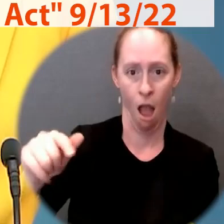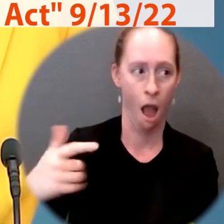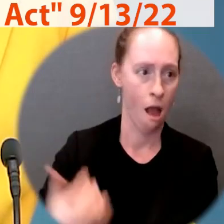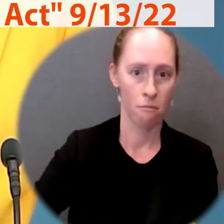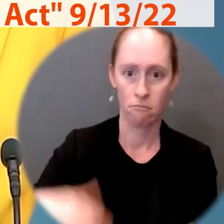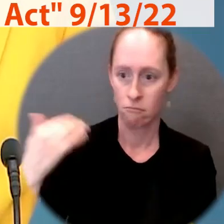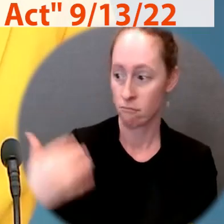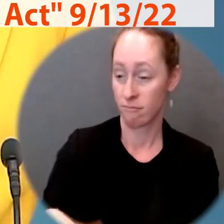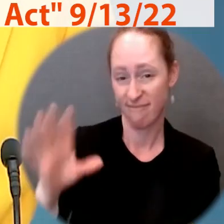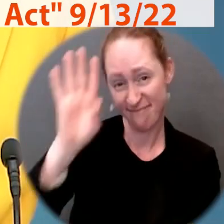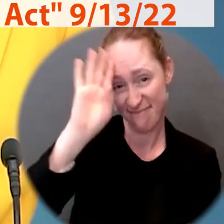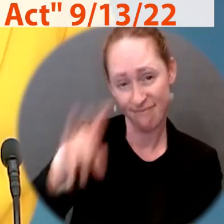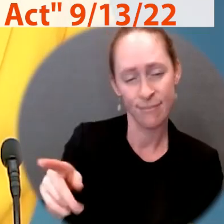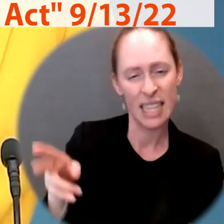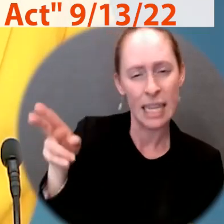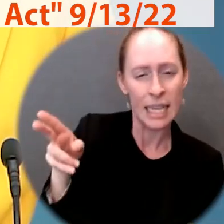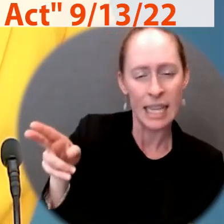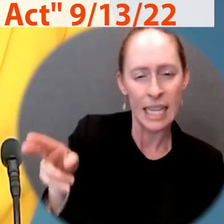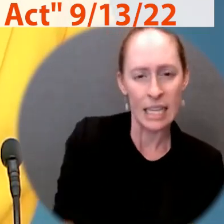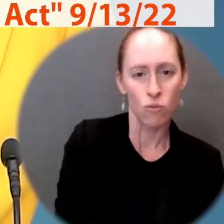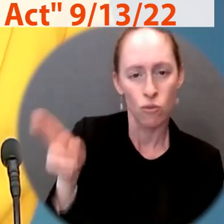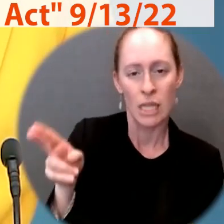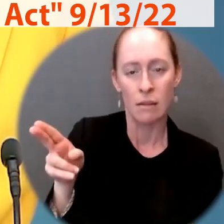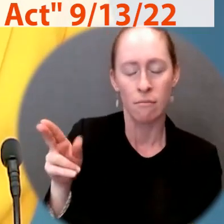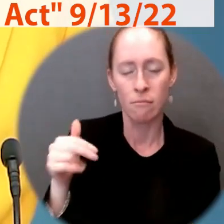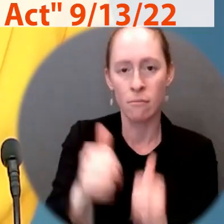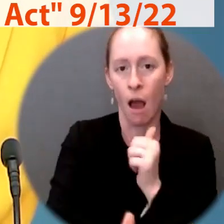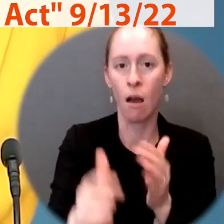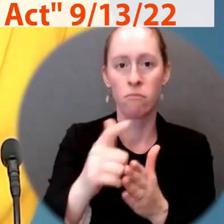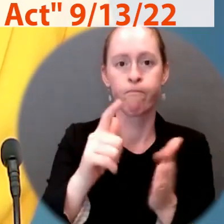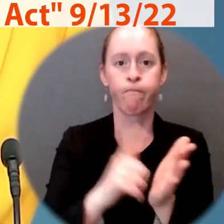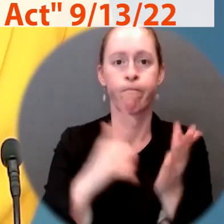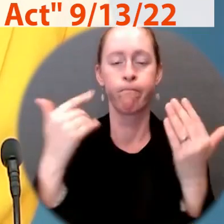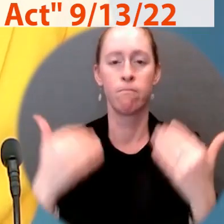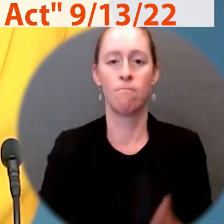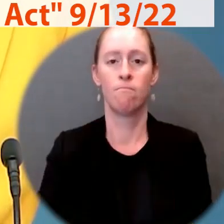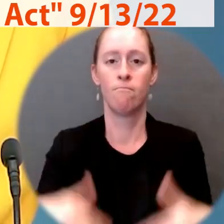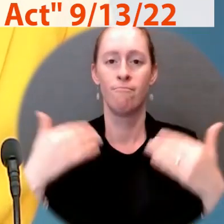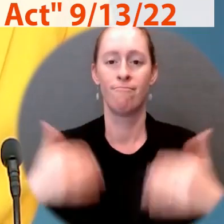historic. If you think about how